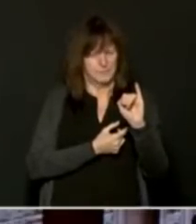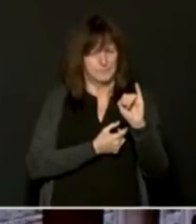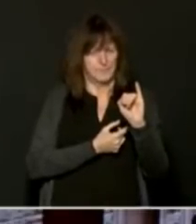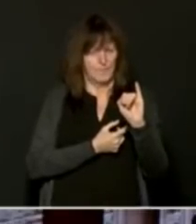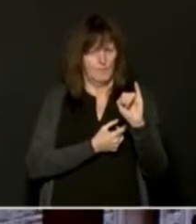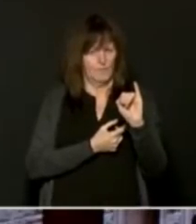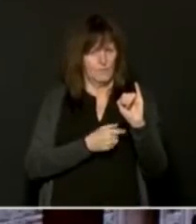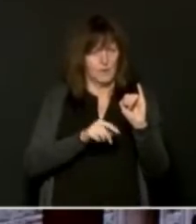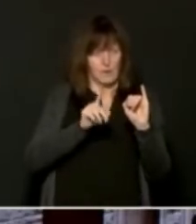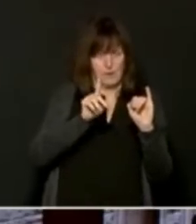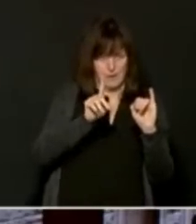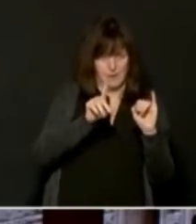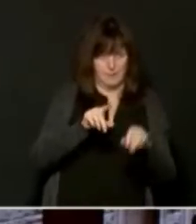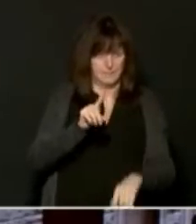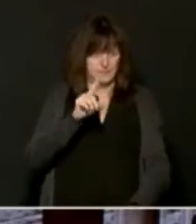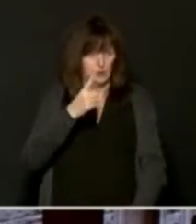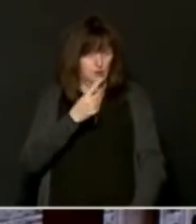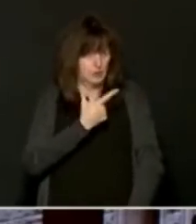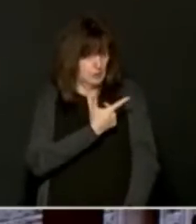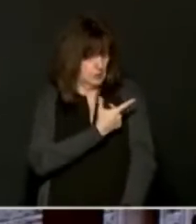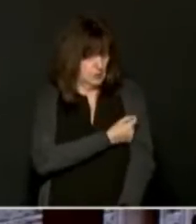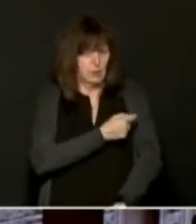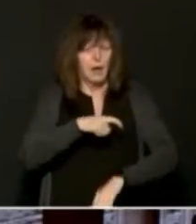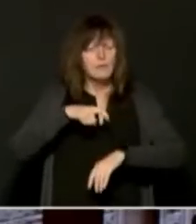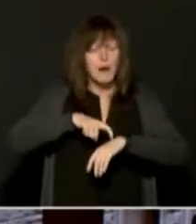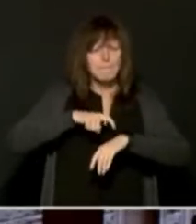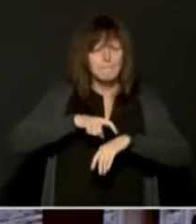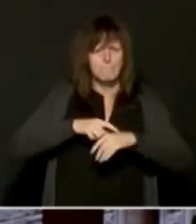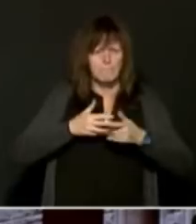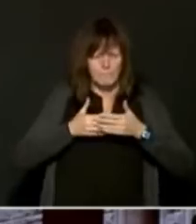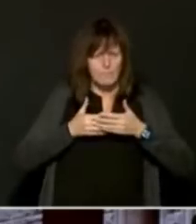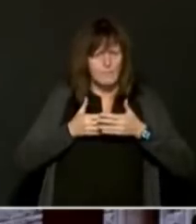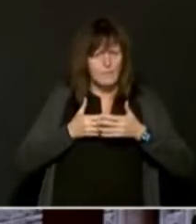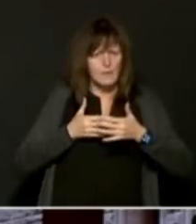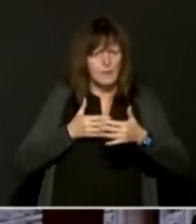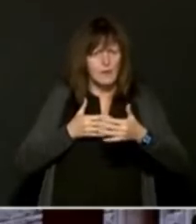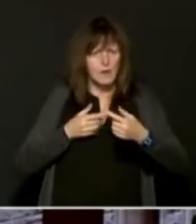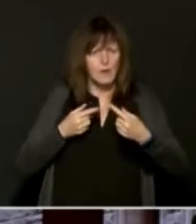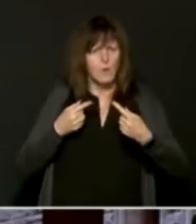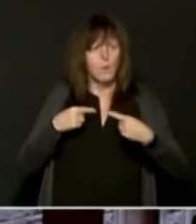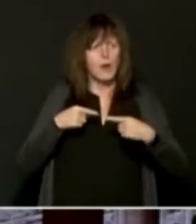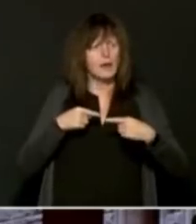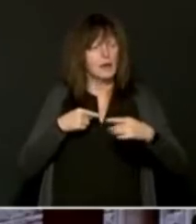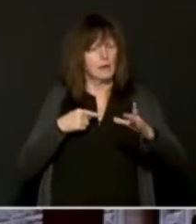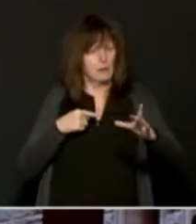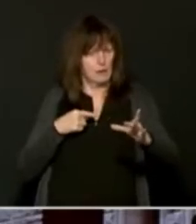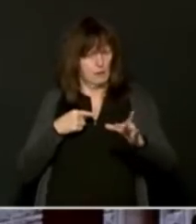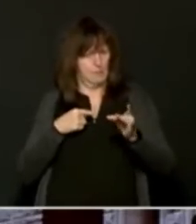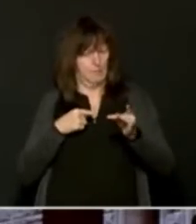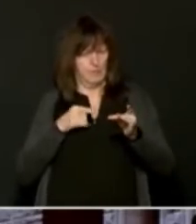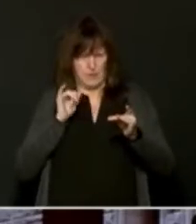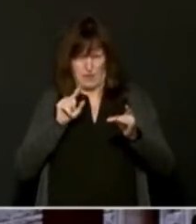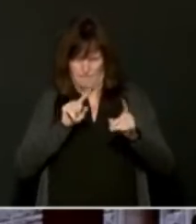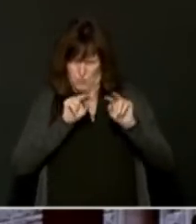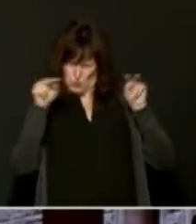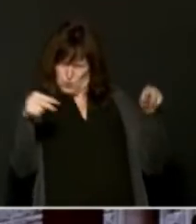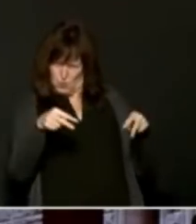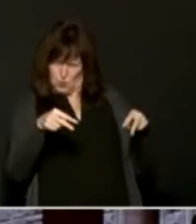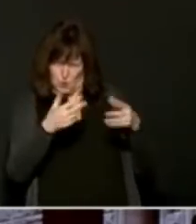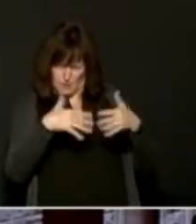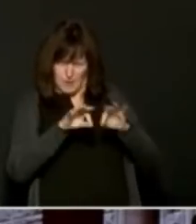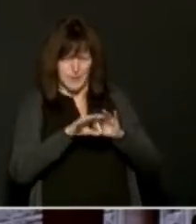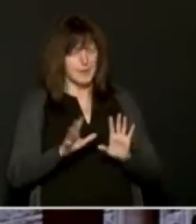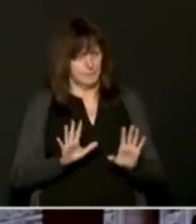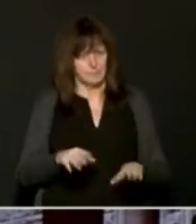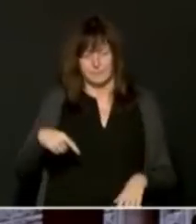in Ontario have looked carefully at this as well, not so much myself, but other experts and scientists. And there's been 2 evaluations